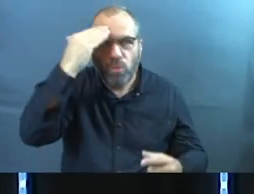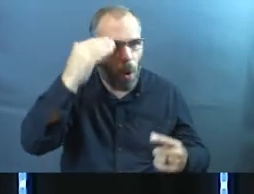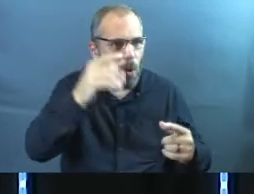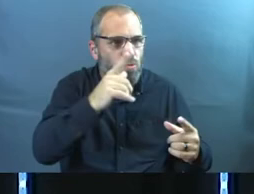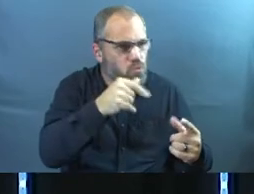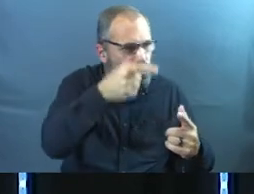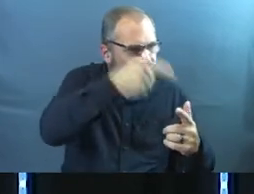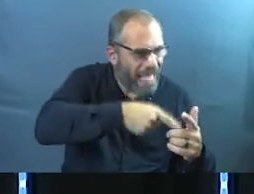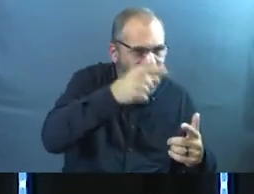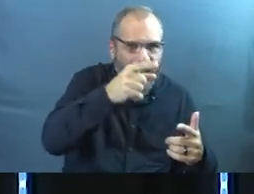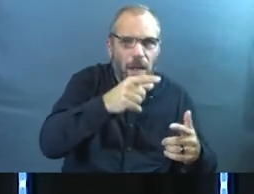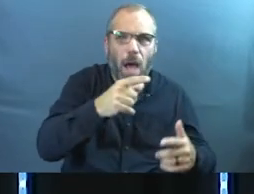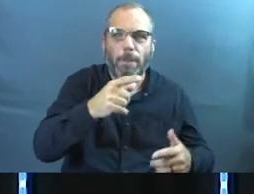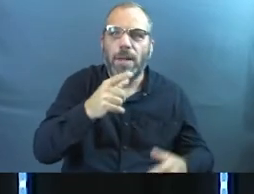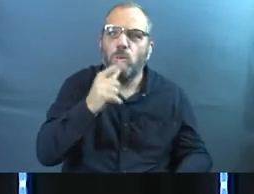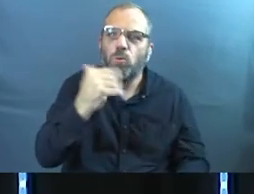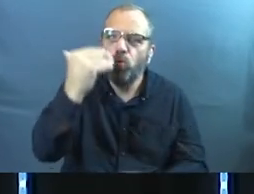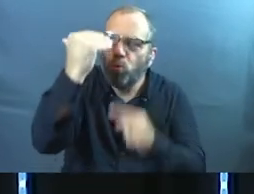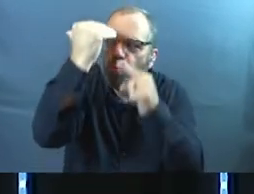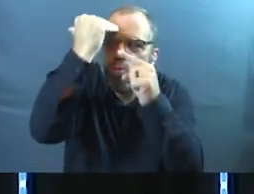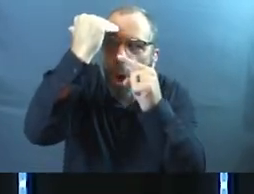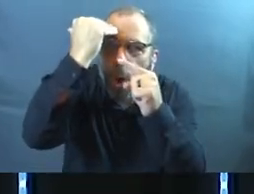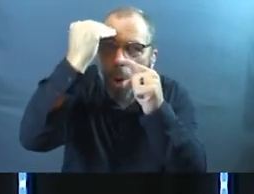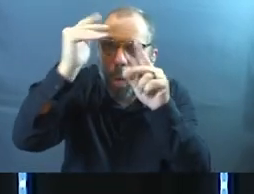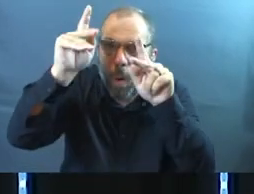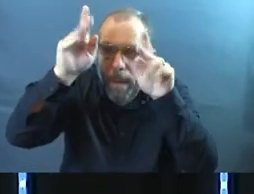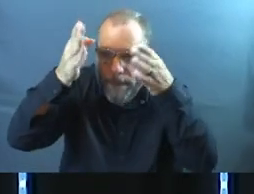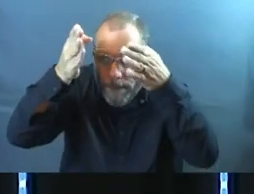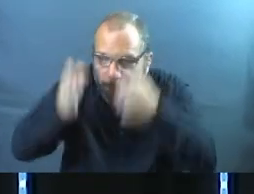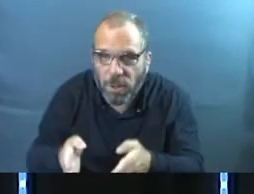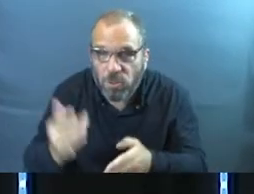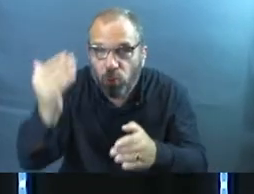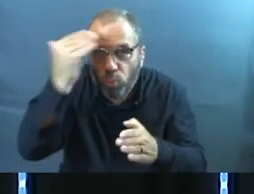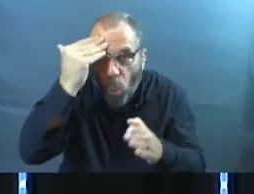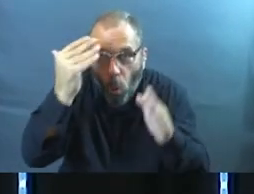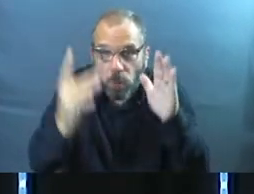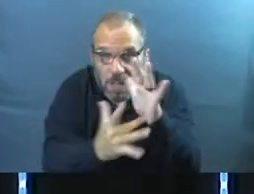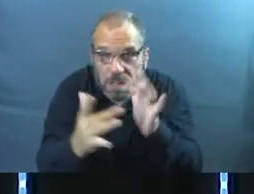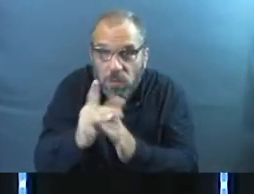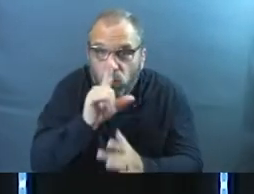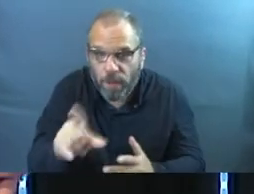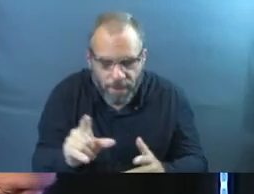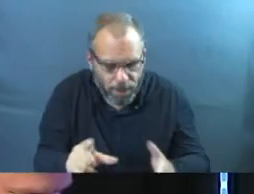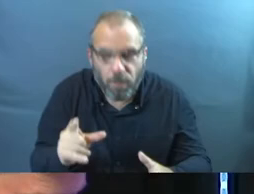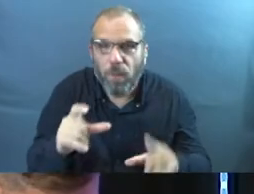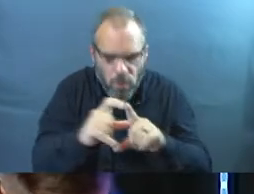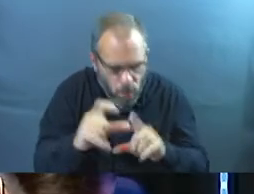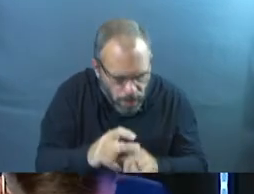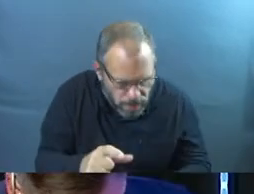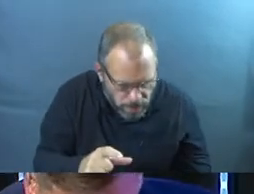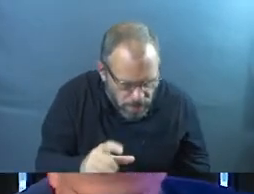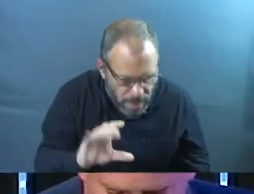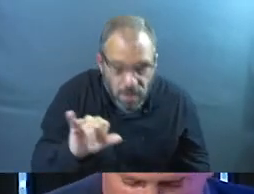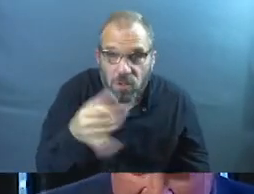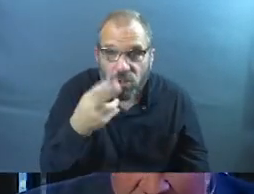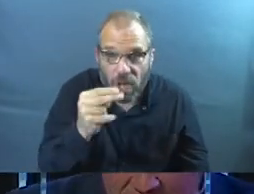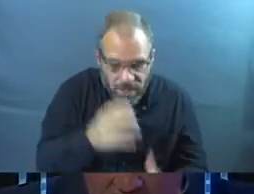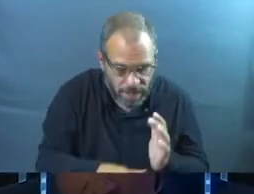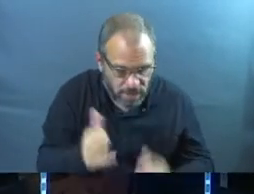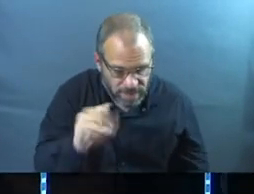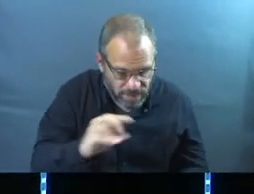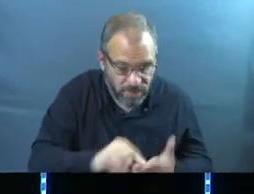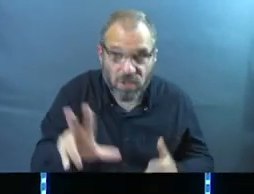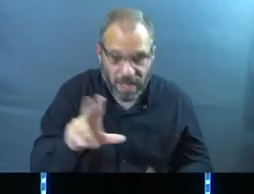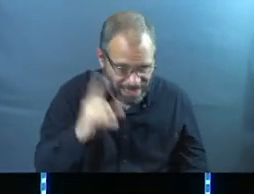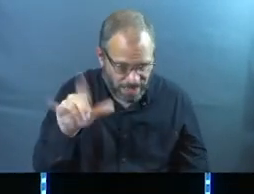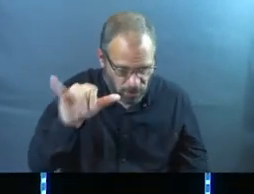about, but who do you know? And do you know Jesus? Do you know him for real? Look at this word he says, John 17:3. This